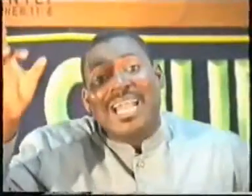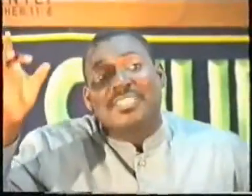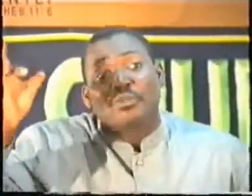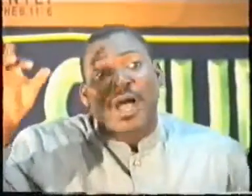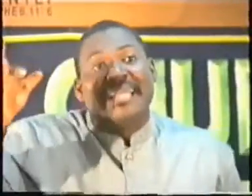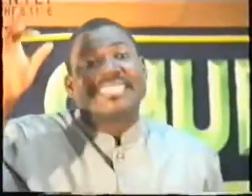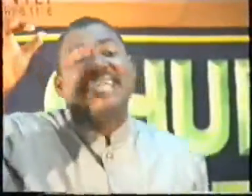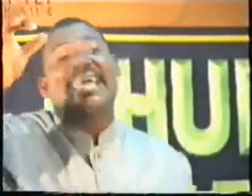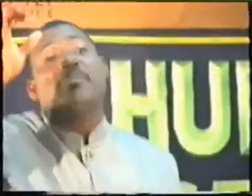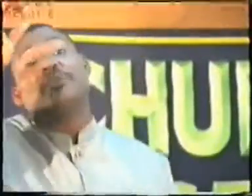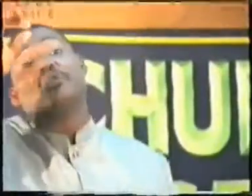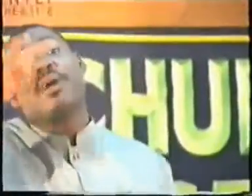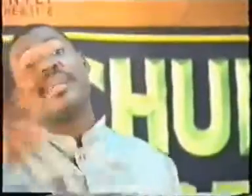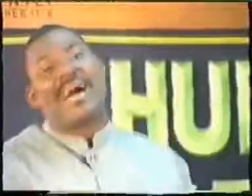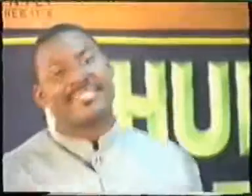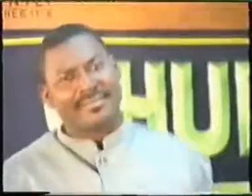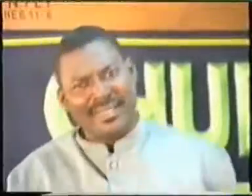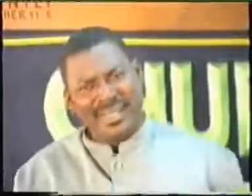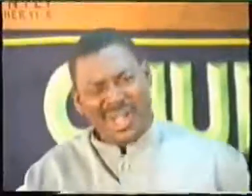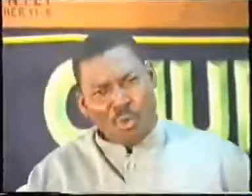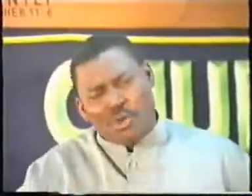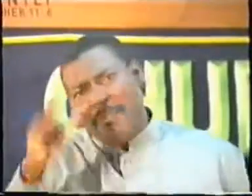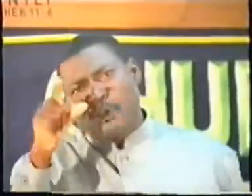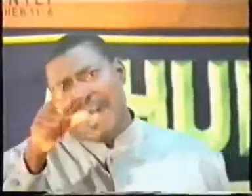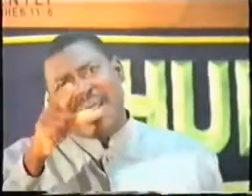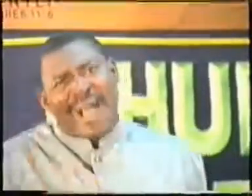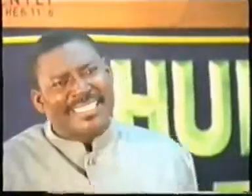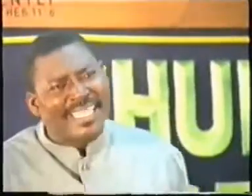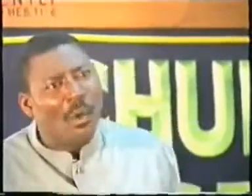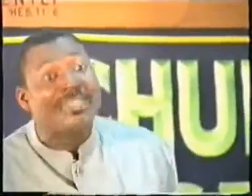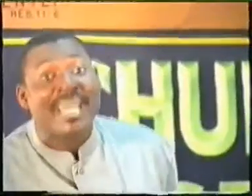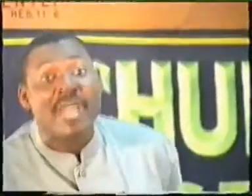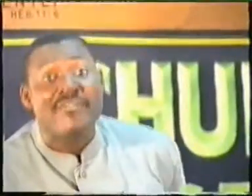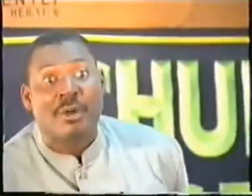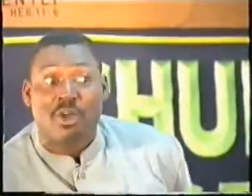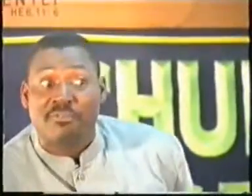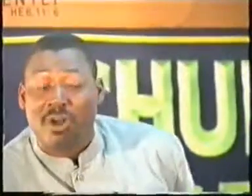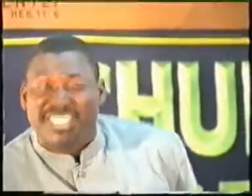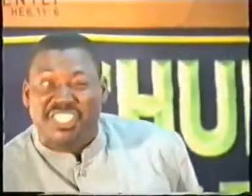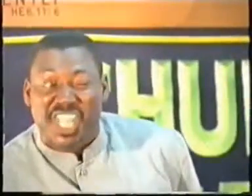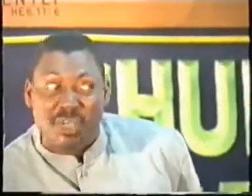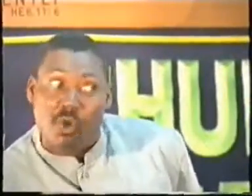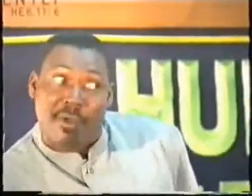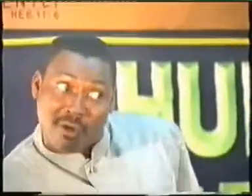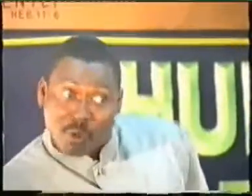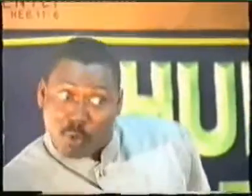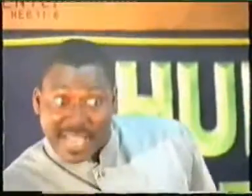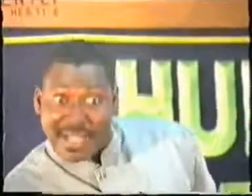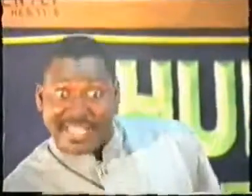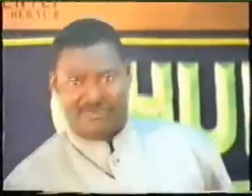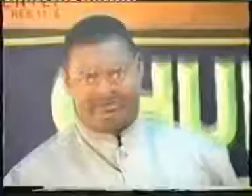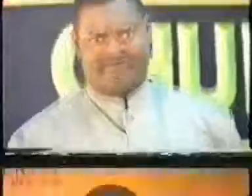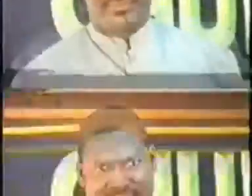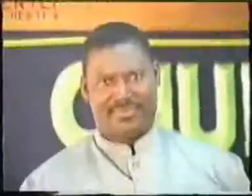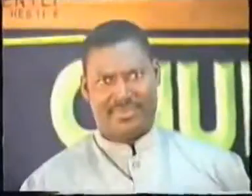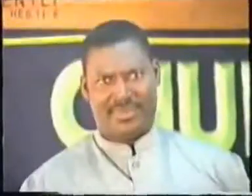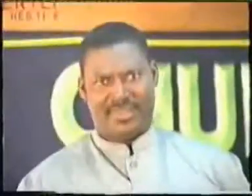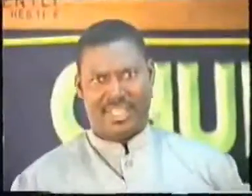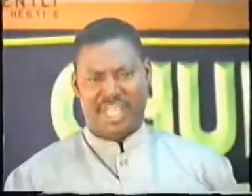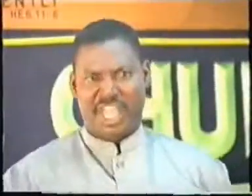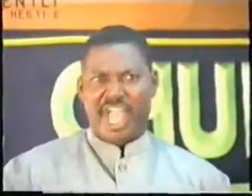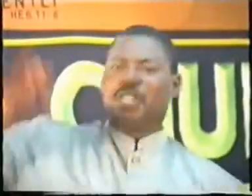ma enso one glass so a ye sha se ye bo 200,000 wo kra bo 200,000 ye se wo se edwa no osofo wo kanchi nani wo be hwo wo se market